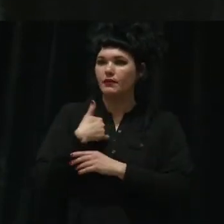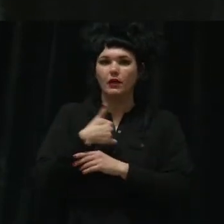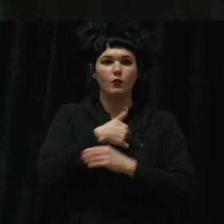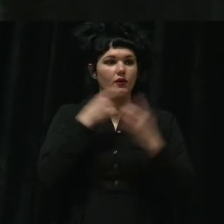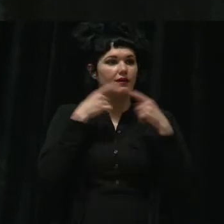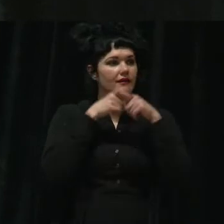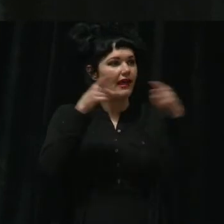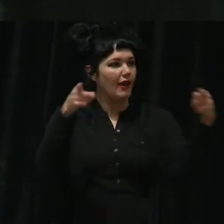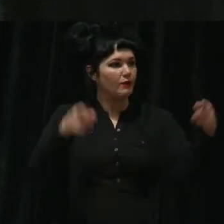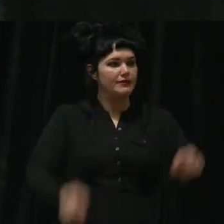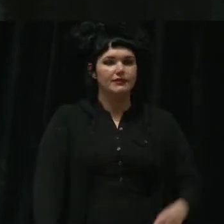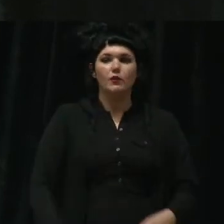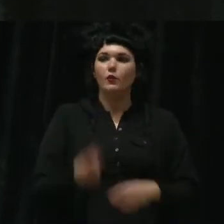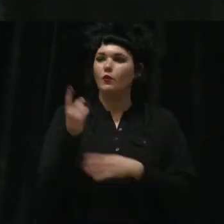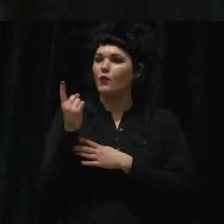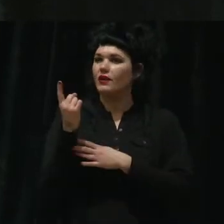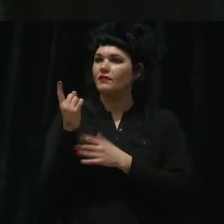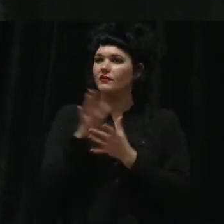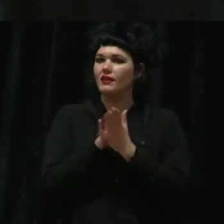announce one of the